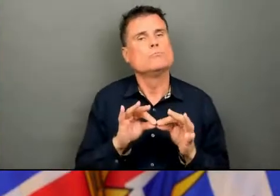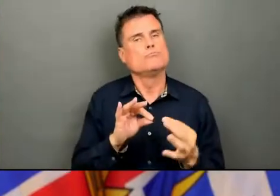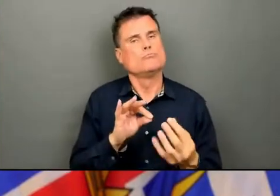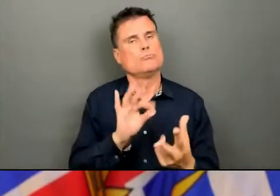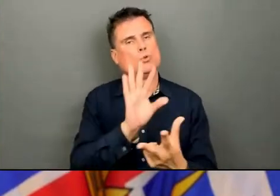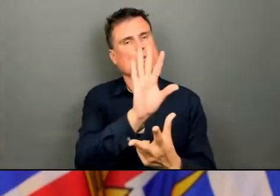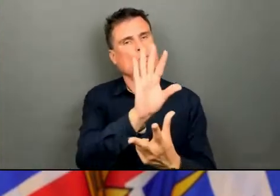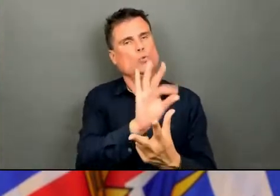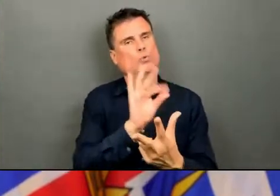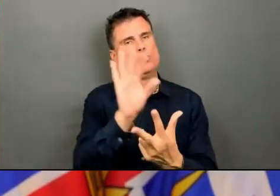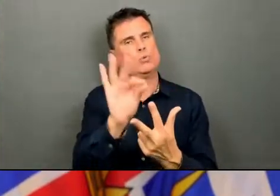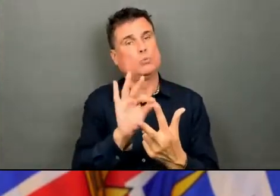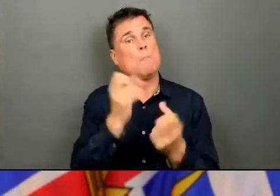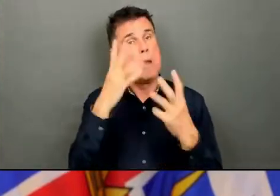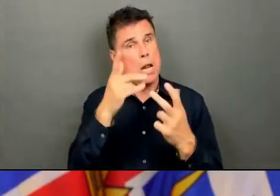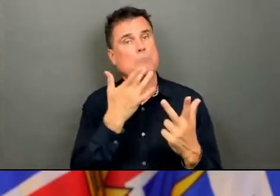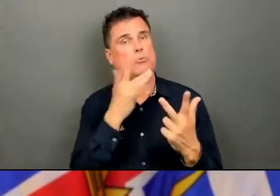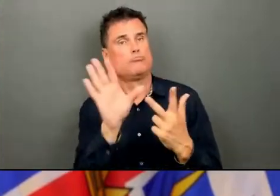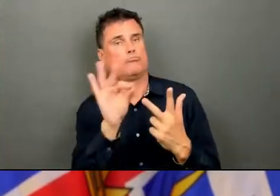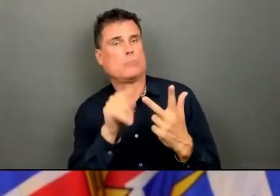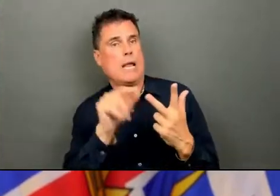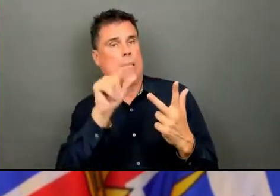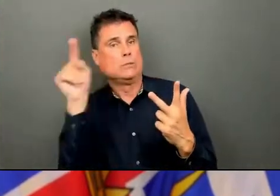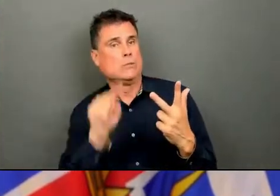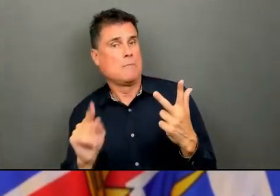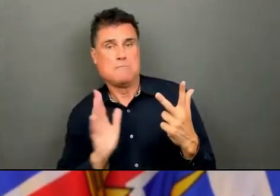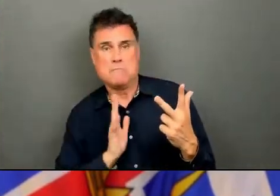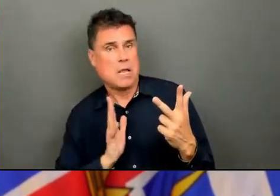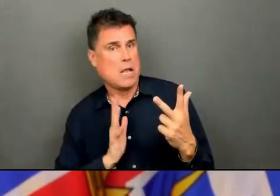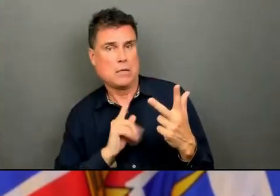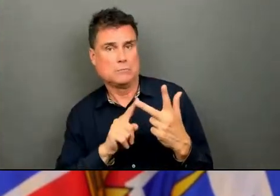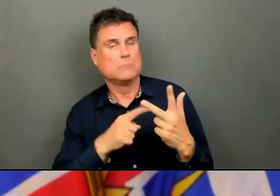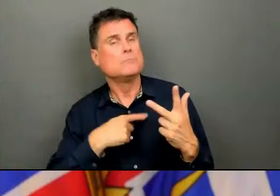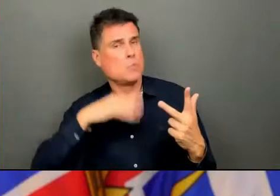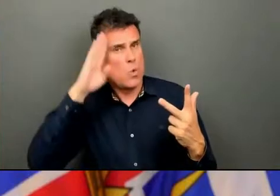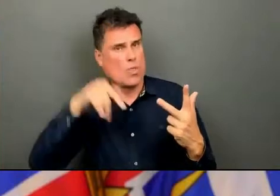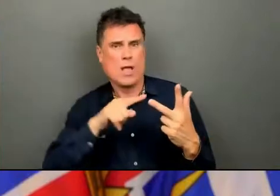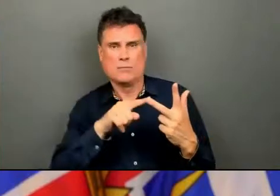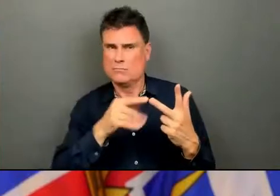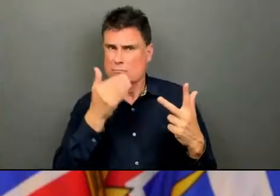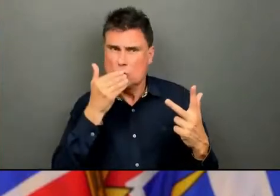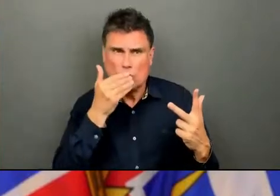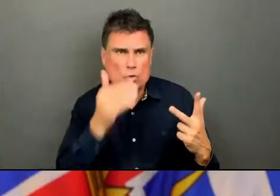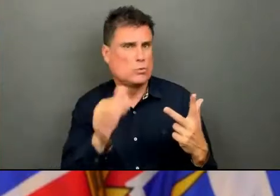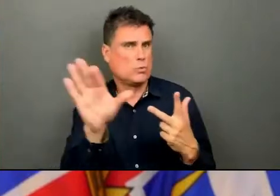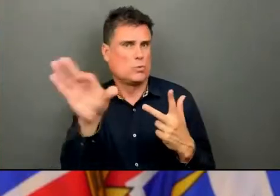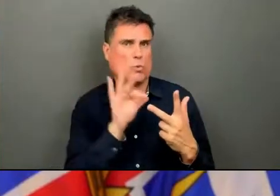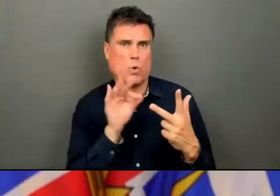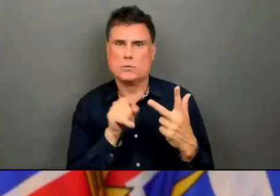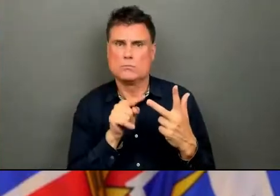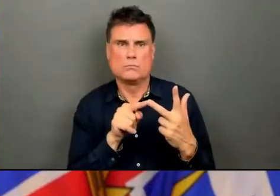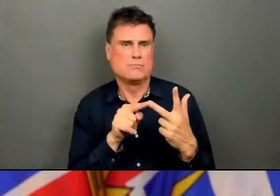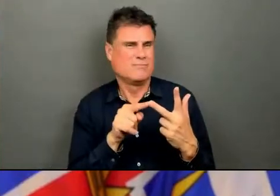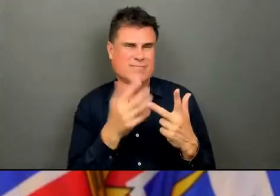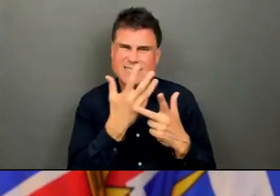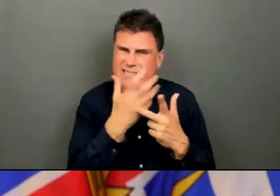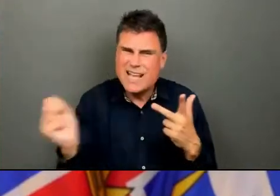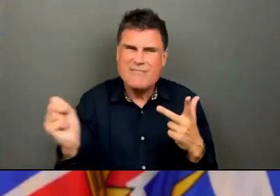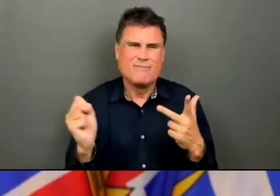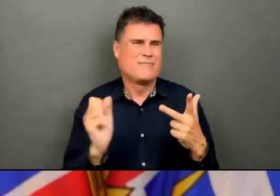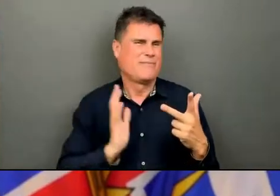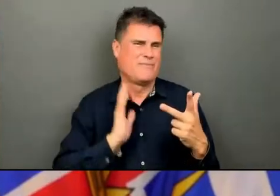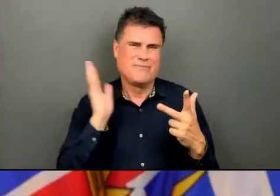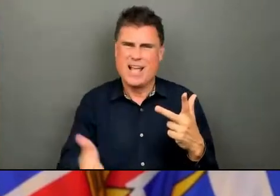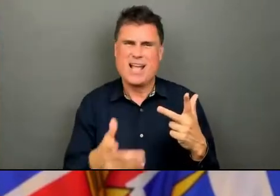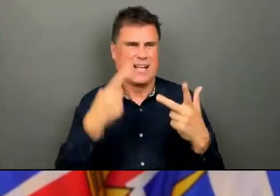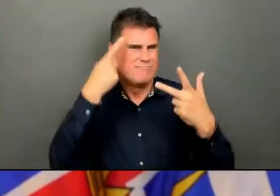And we can be assured that that was a good choice to make. The vaccine is safe and it works. And many people want to ensure